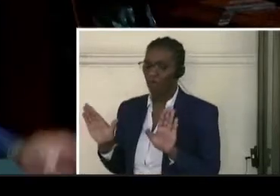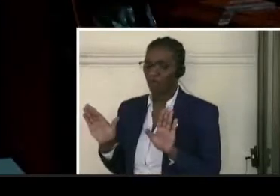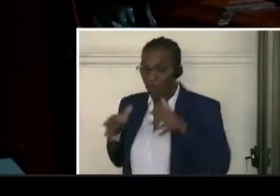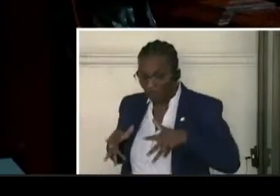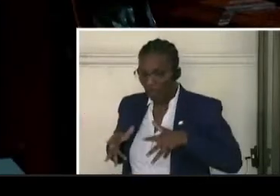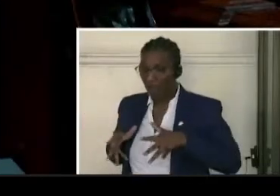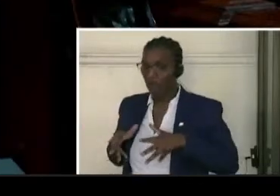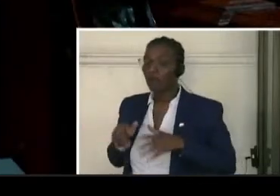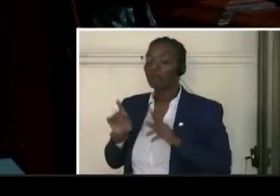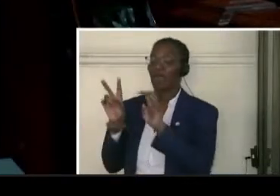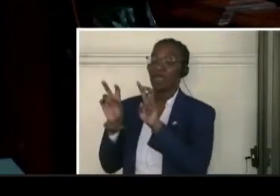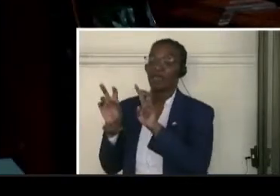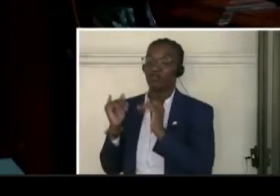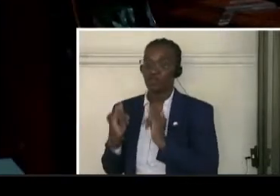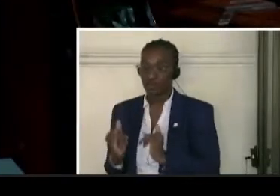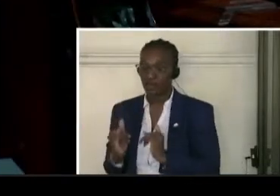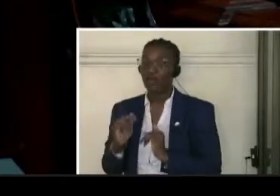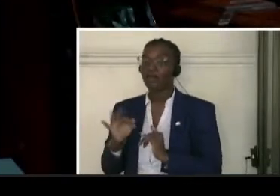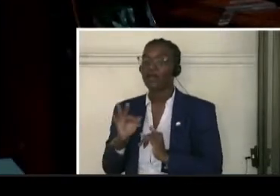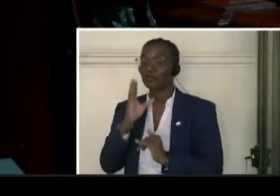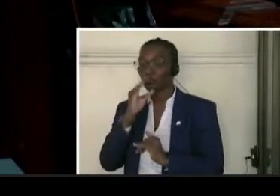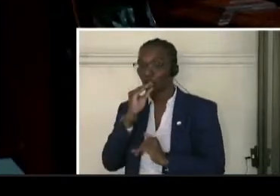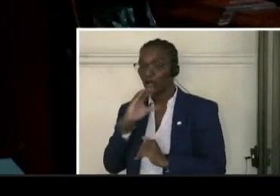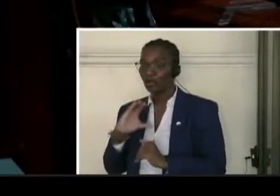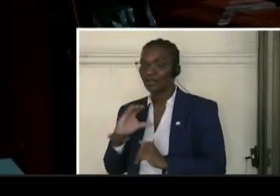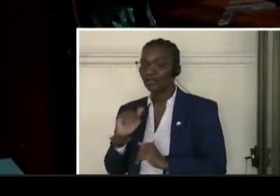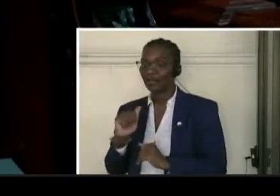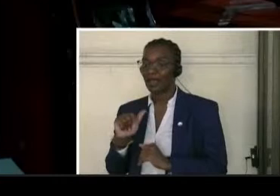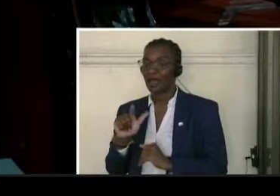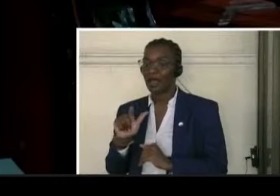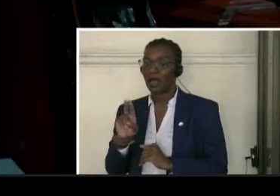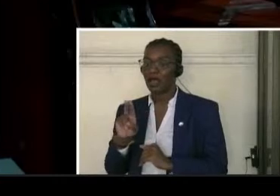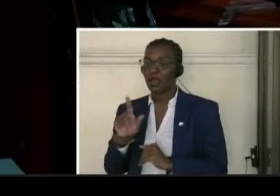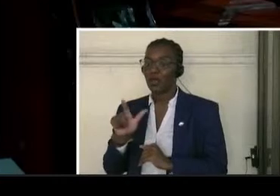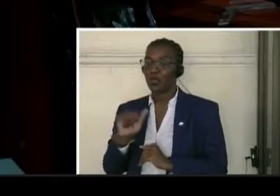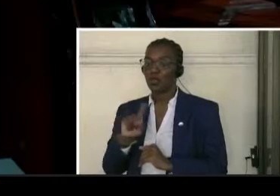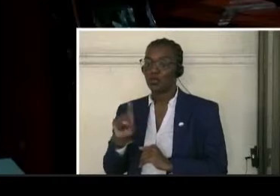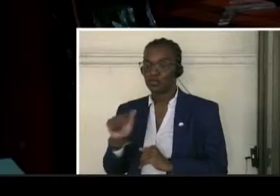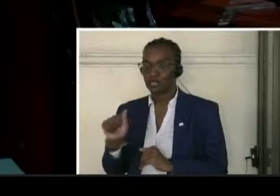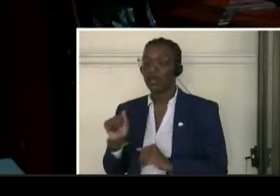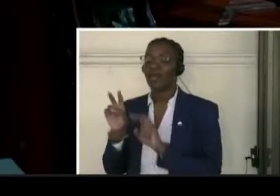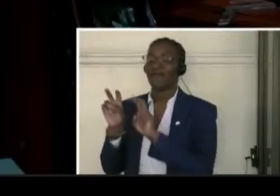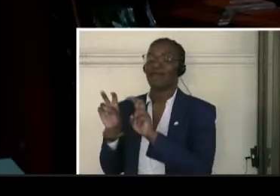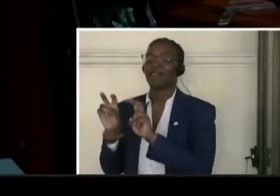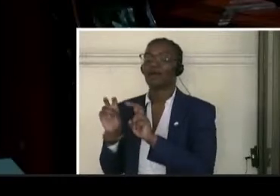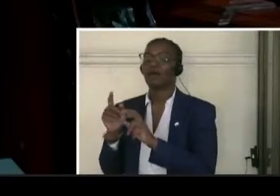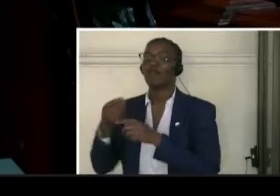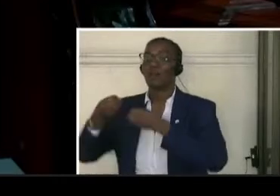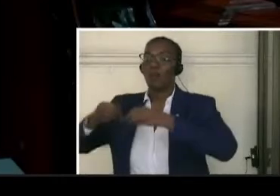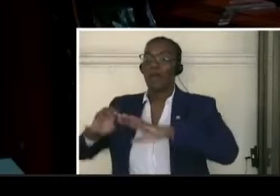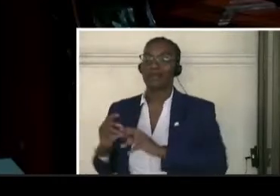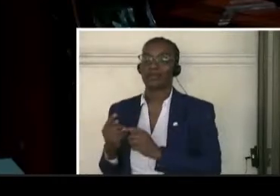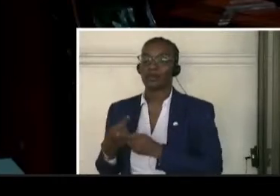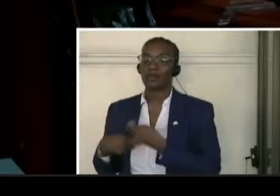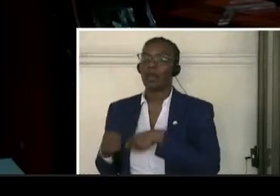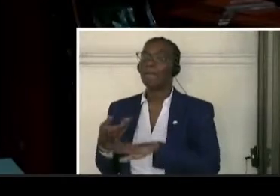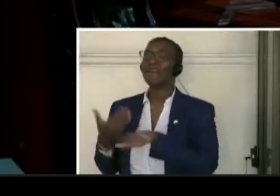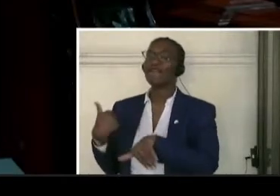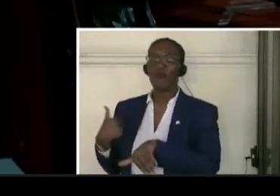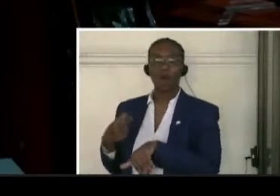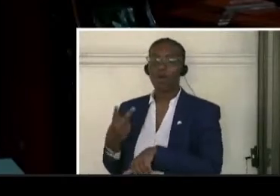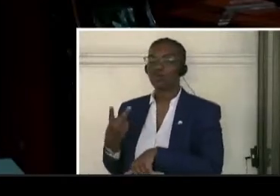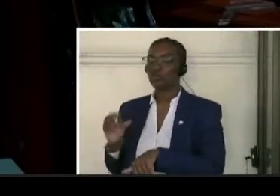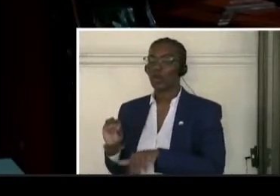that's the issue. But I'm addressing you, Honorable Kaluza. That is the matter of irregular expenditure. It's a 2010, before 2010, in